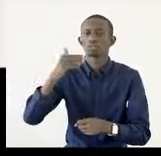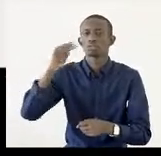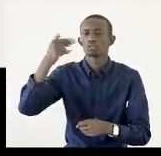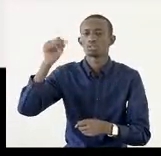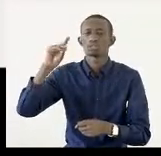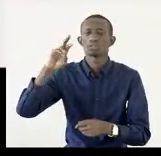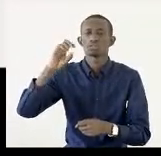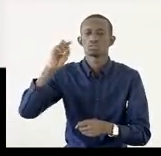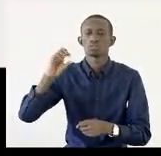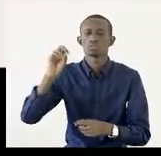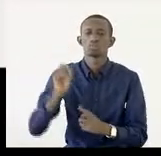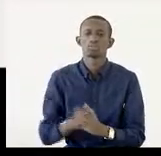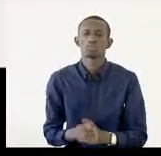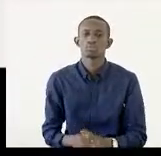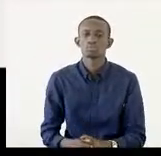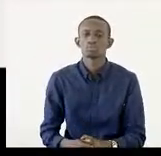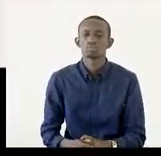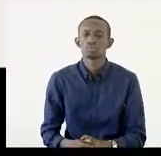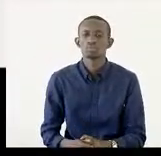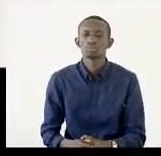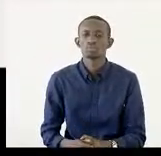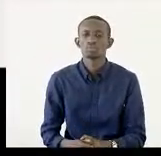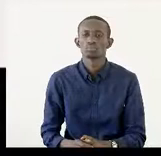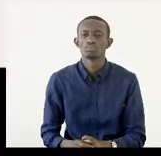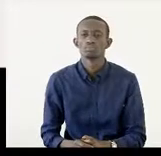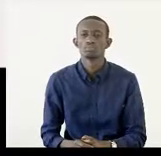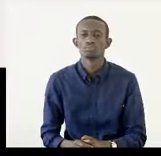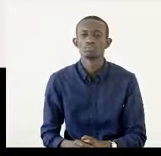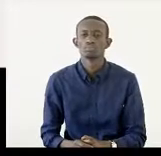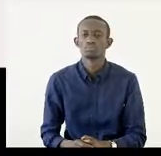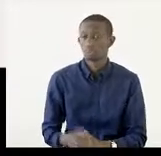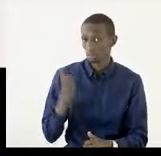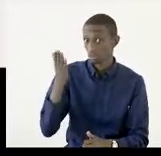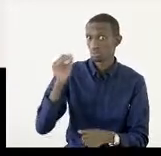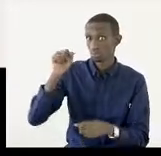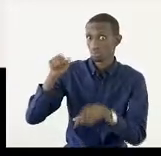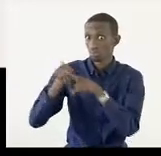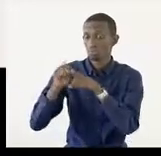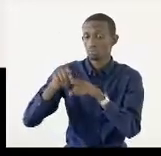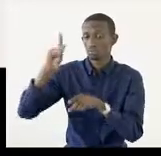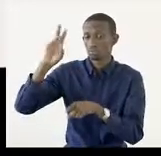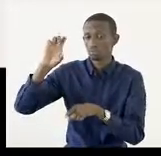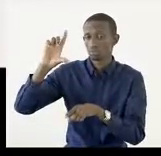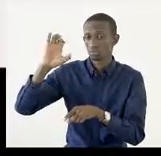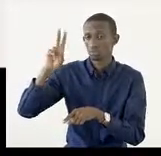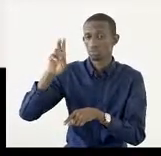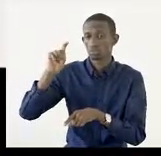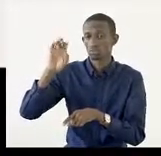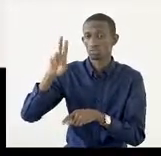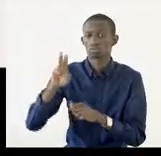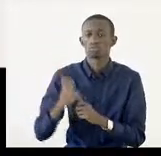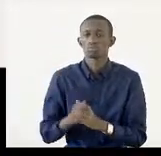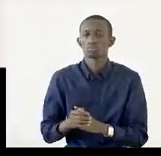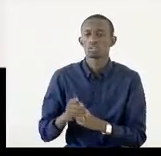other compound, from the other, because it is also a derivative of ammonia compound. So